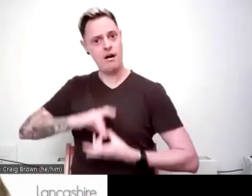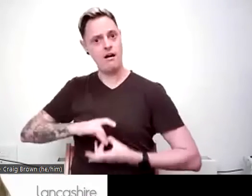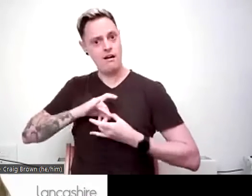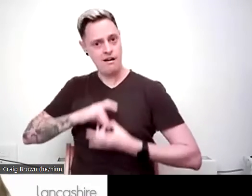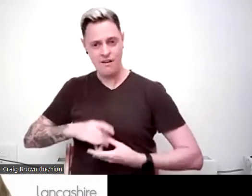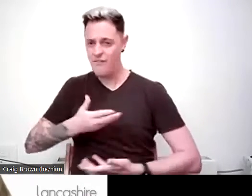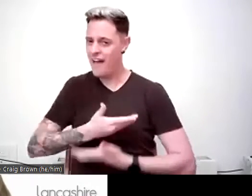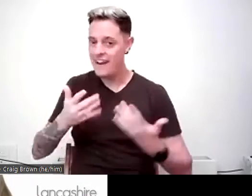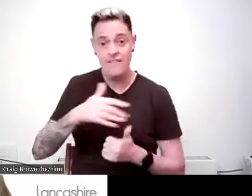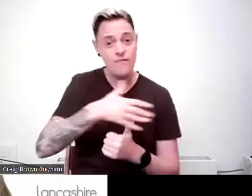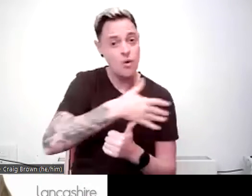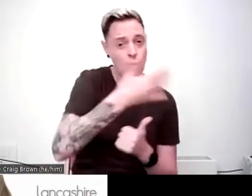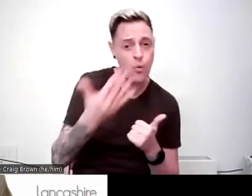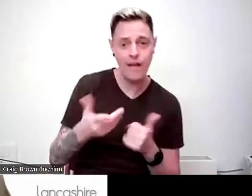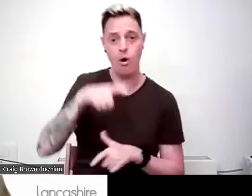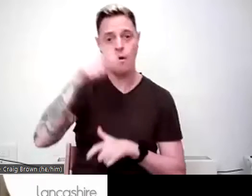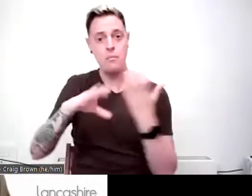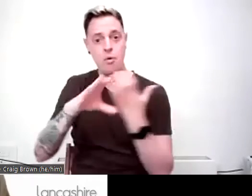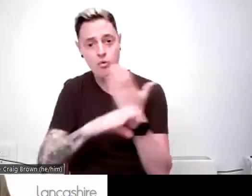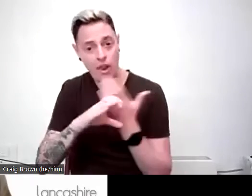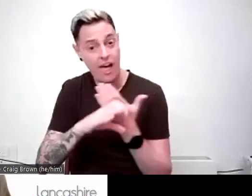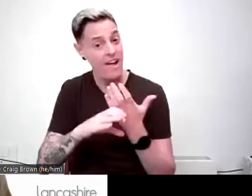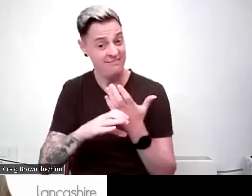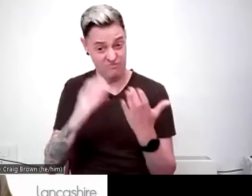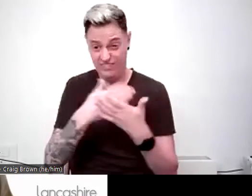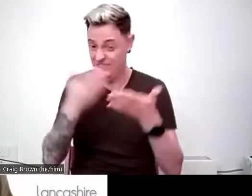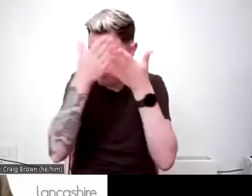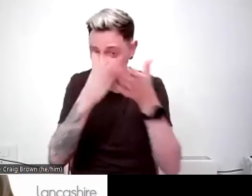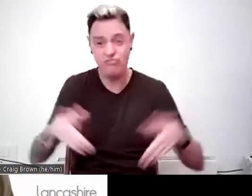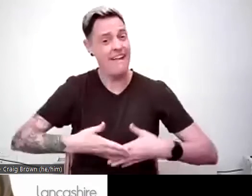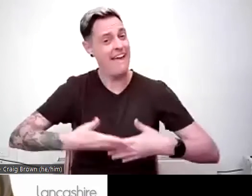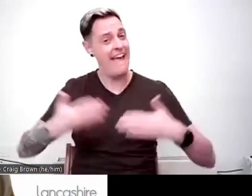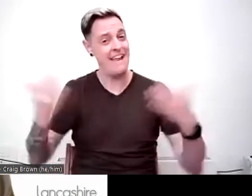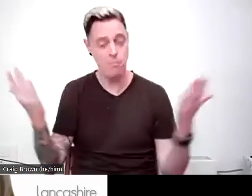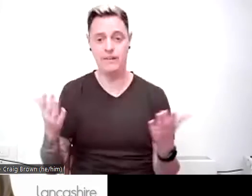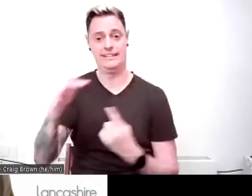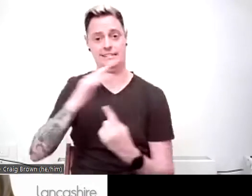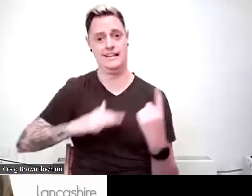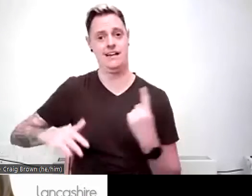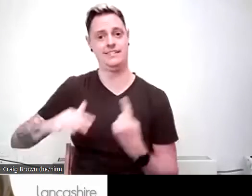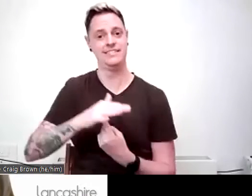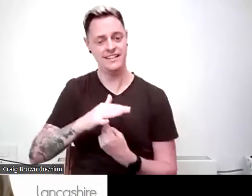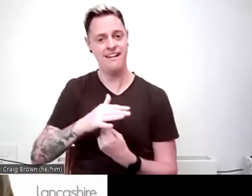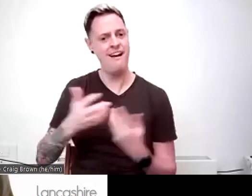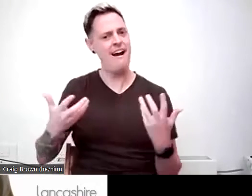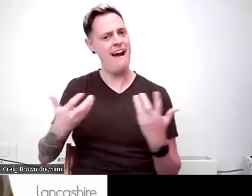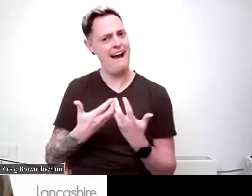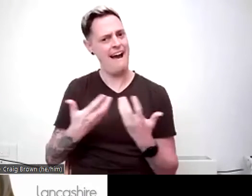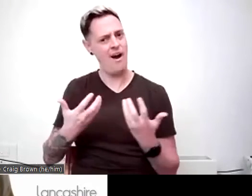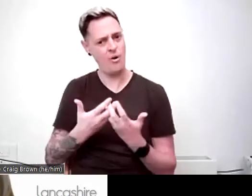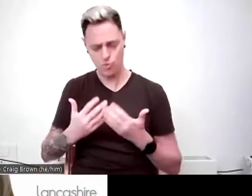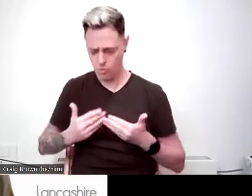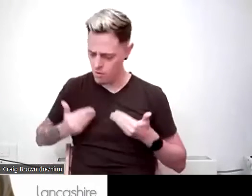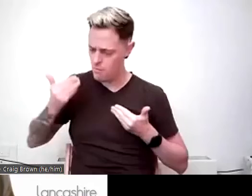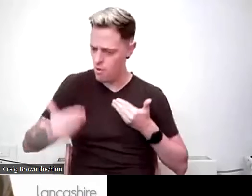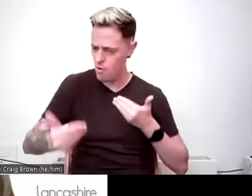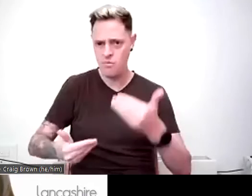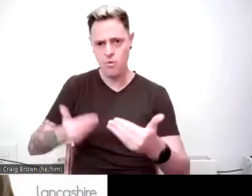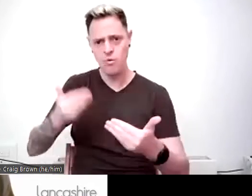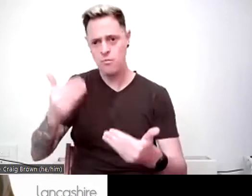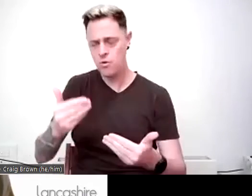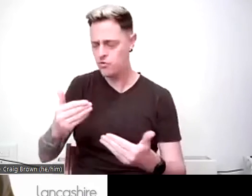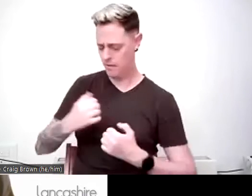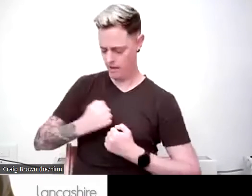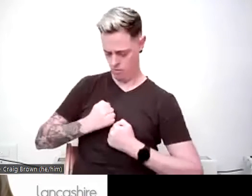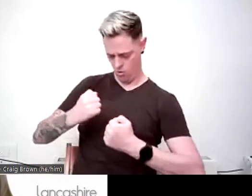not just for people of colour, that is for everyone in all of society. In order for us to actually move forward and see each other and hear each other, we have